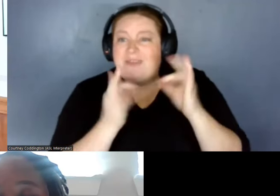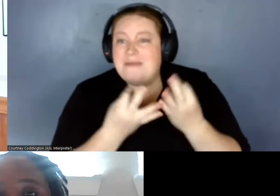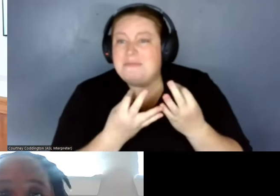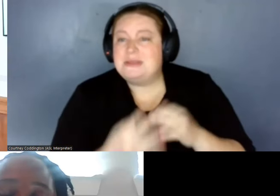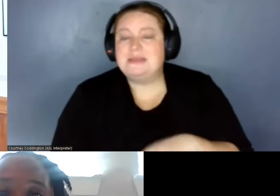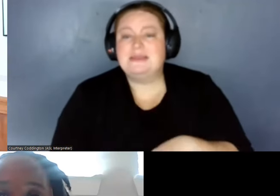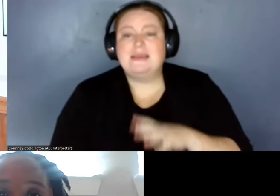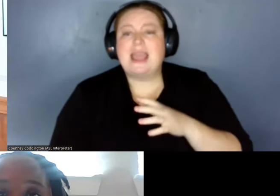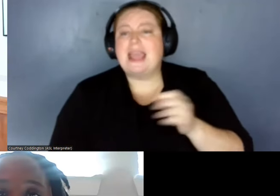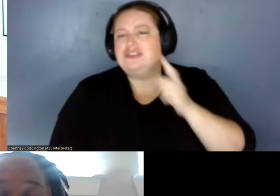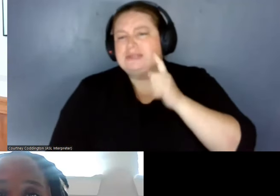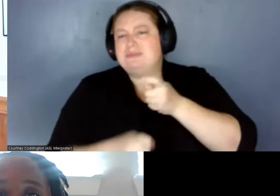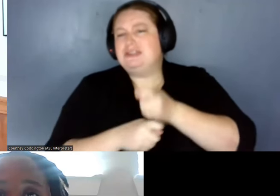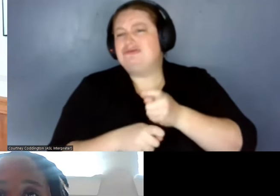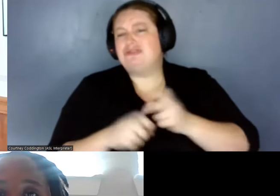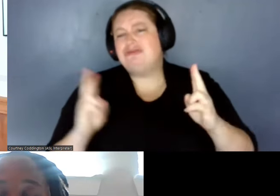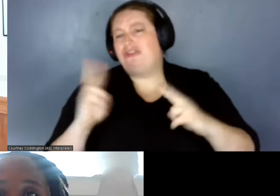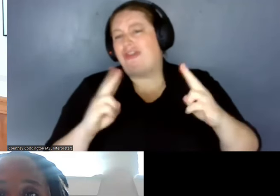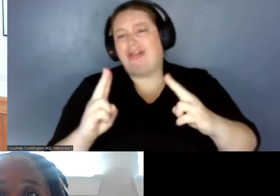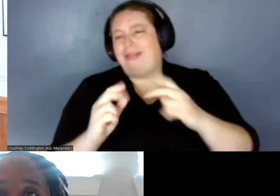that jokester of the family,